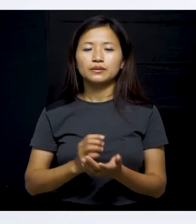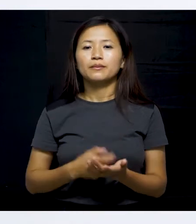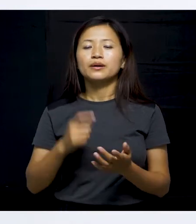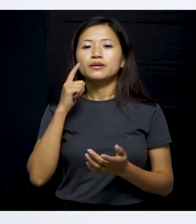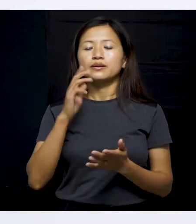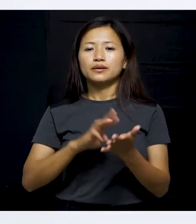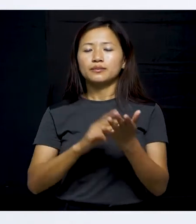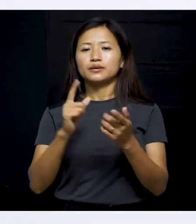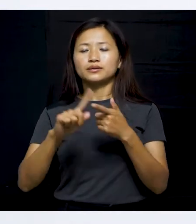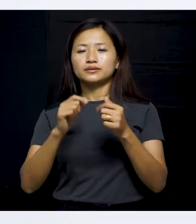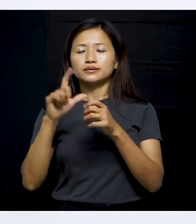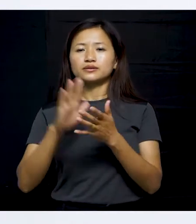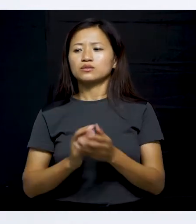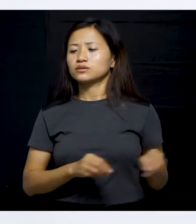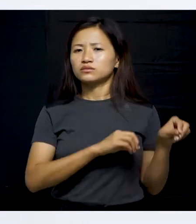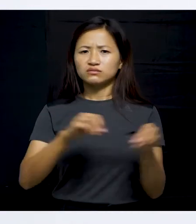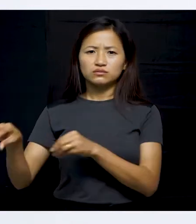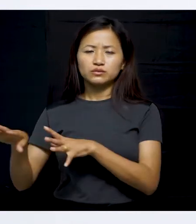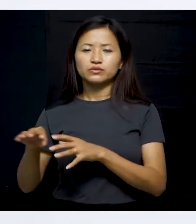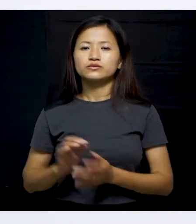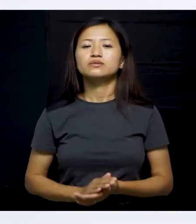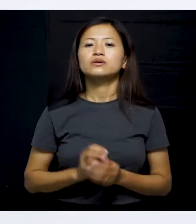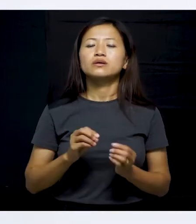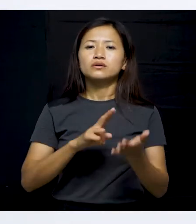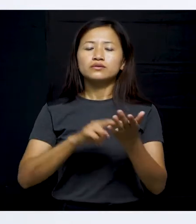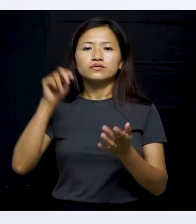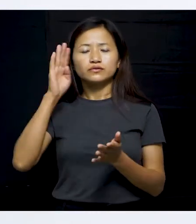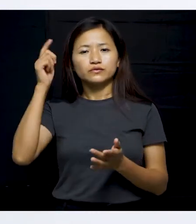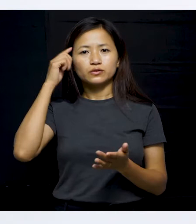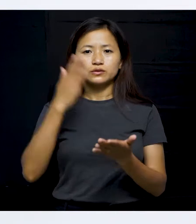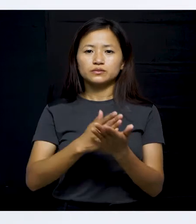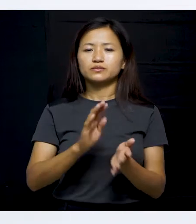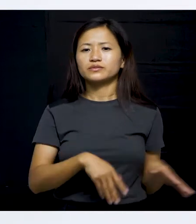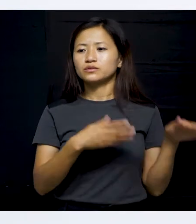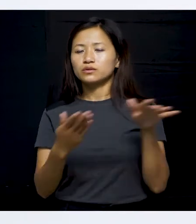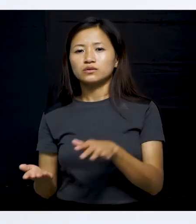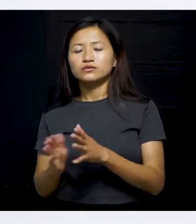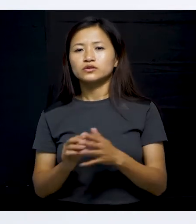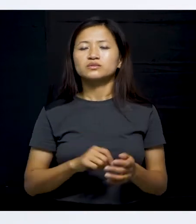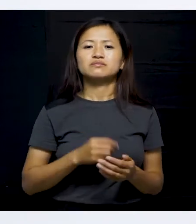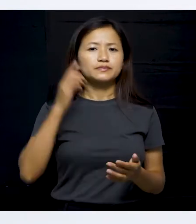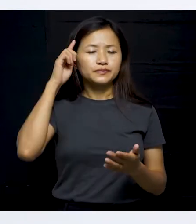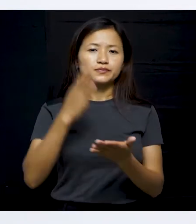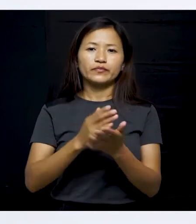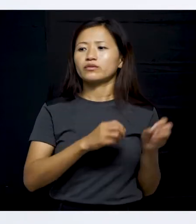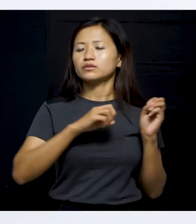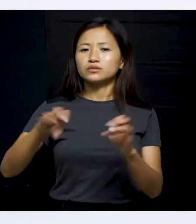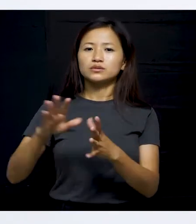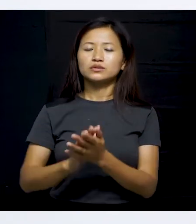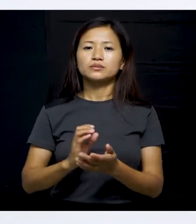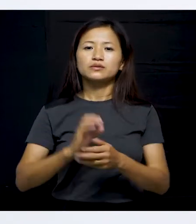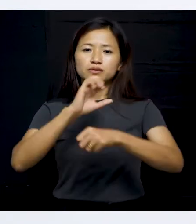to remove all these false beliefs from the Nagas, and he decided to teach them about the